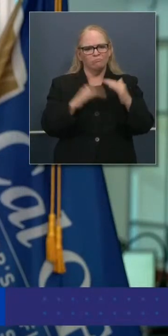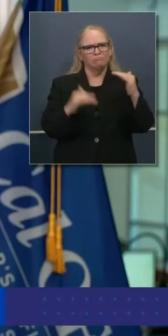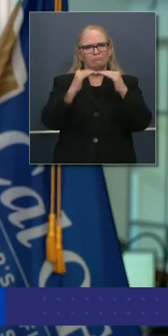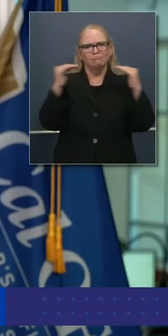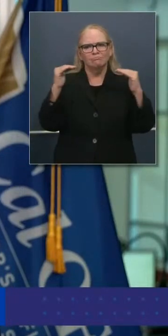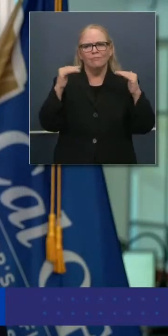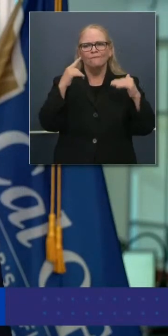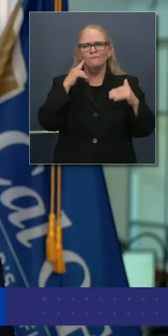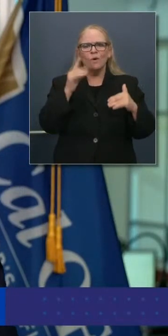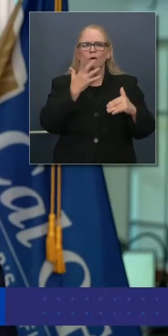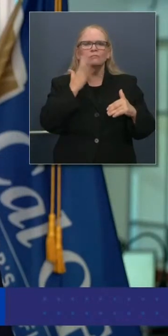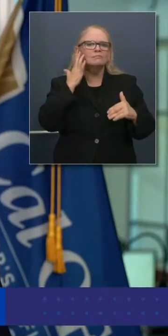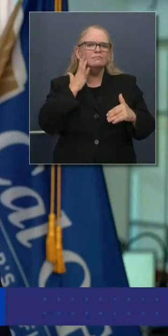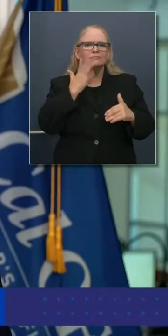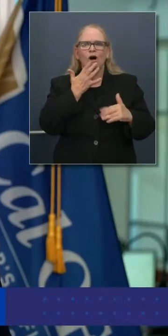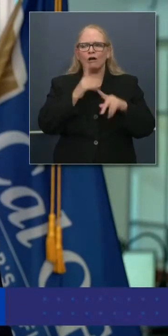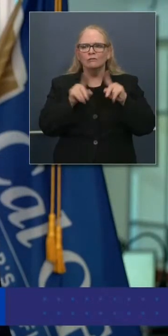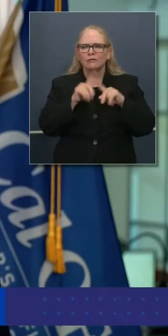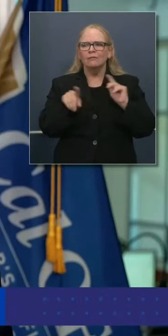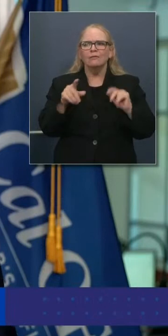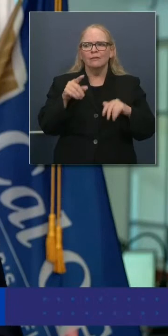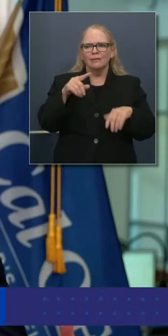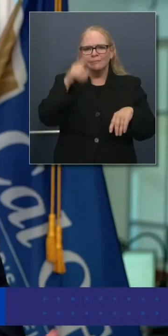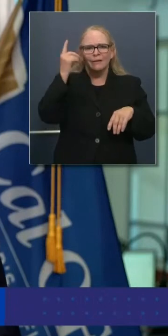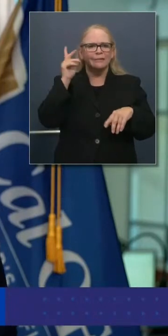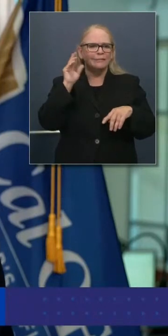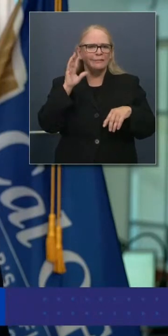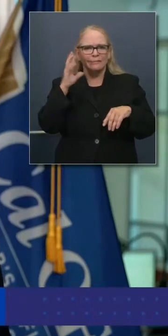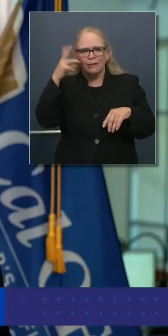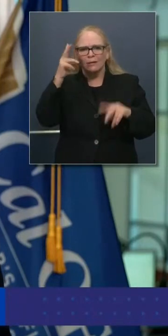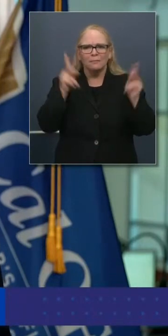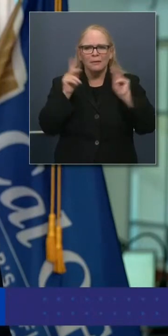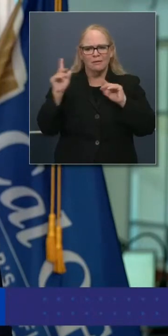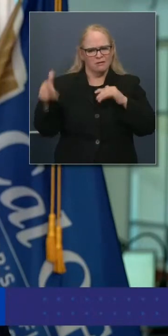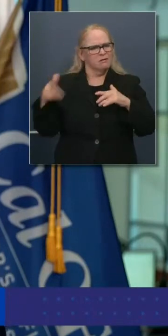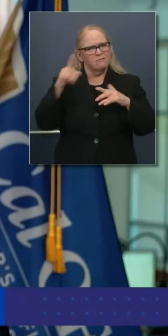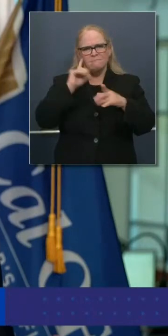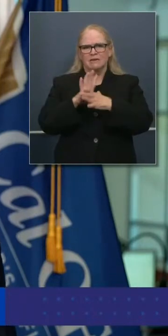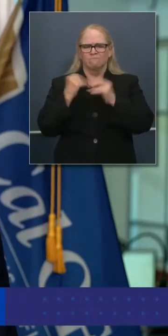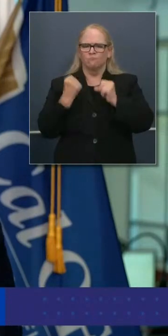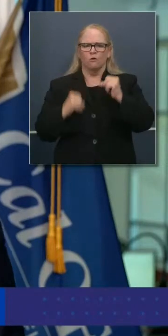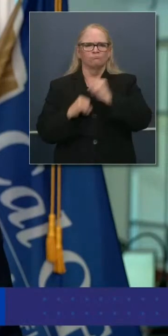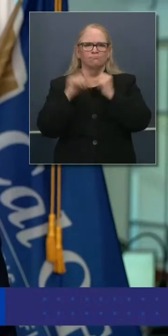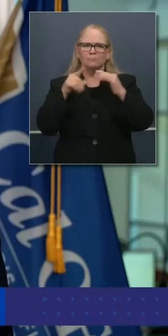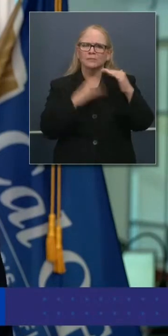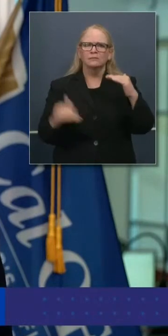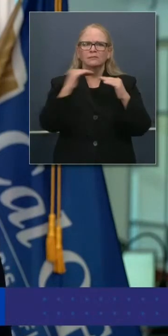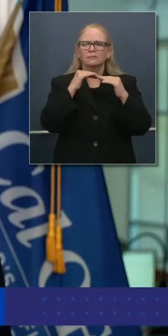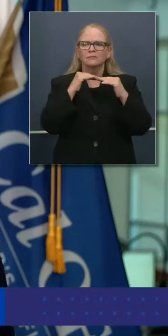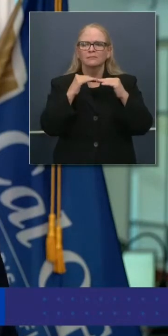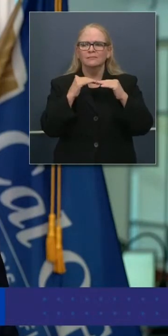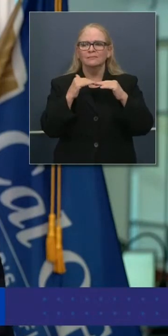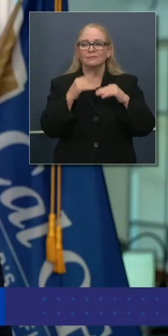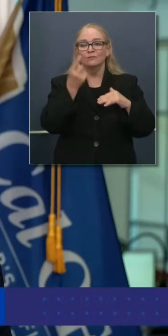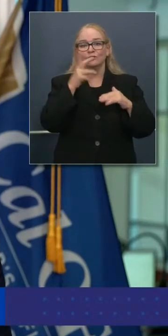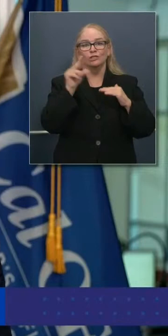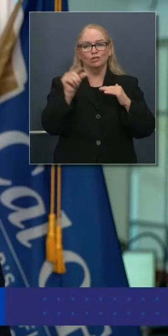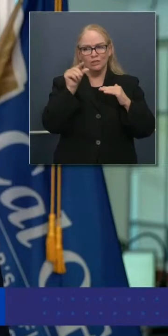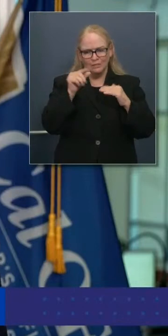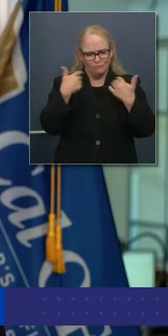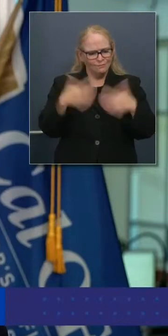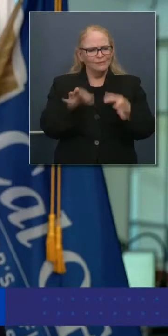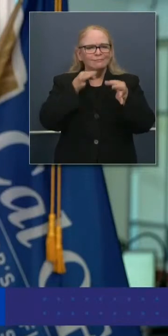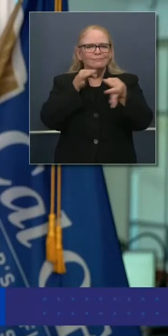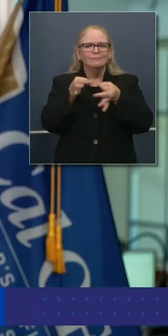she was brought into the administration. The decisions made, we're moving on. Dr. Galley was clear in terms of what we're doing